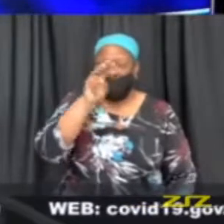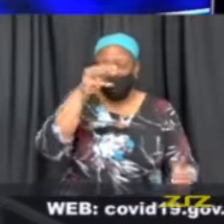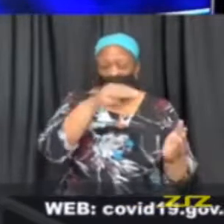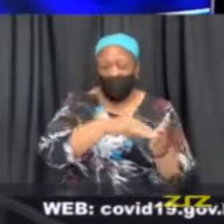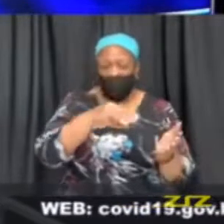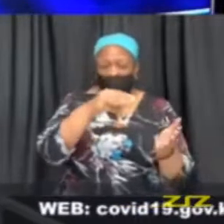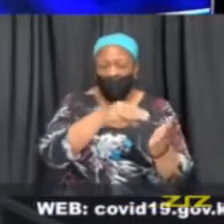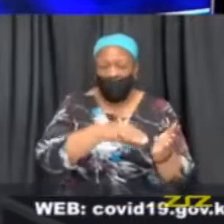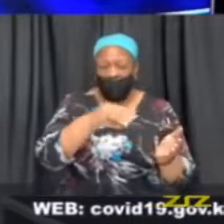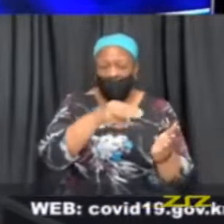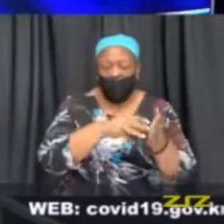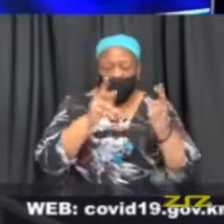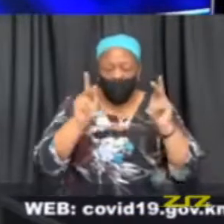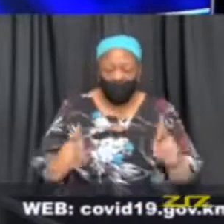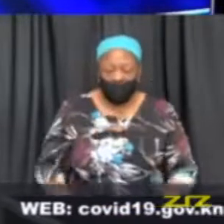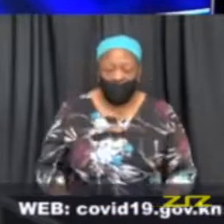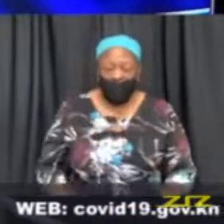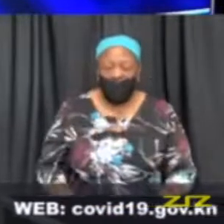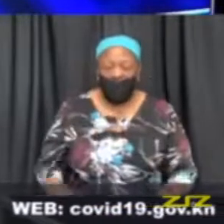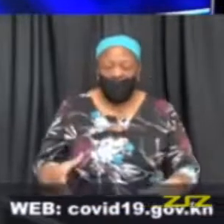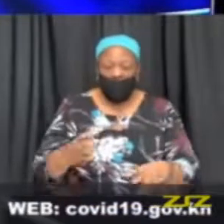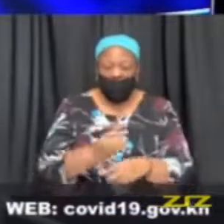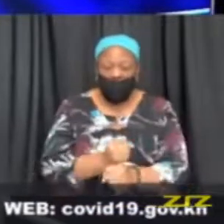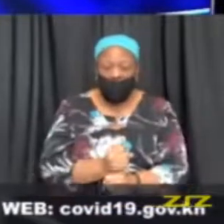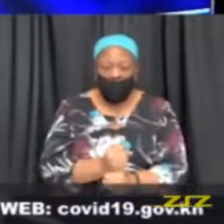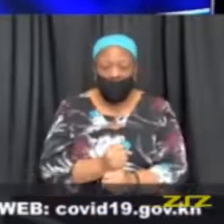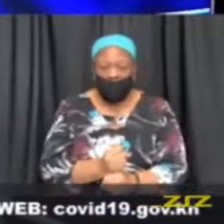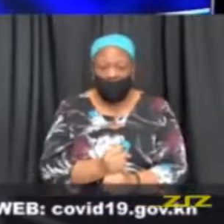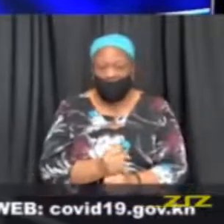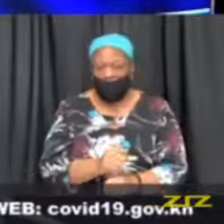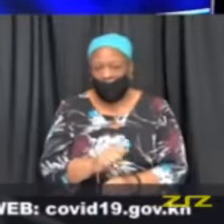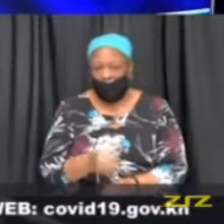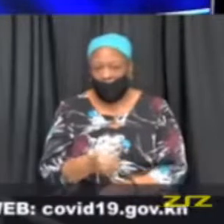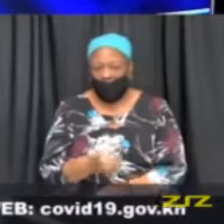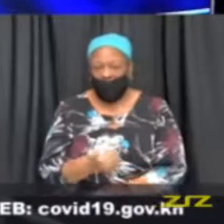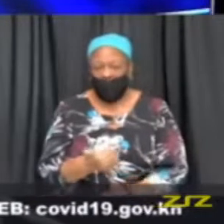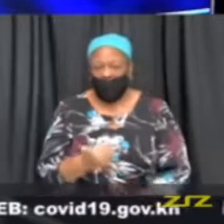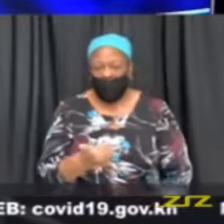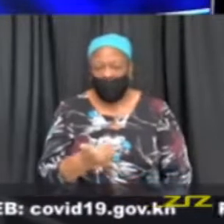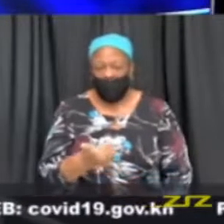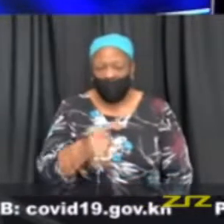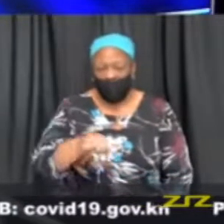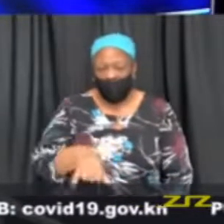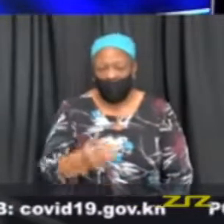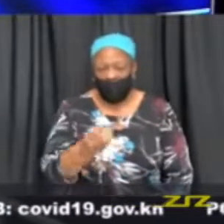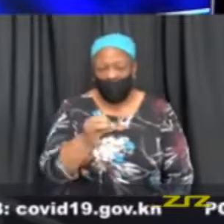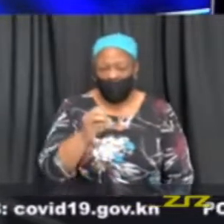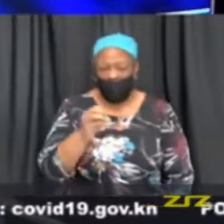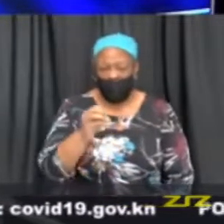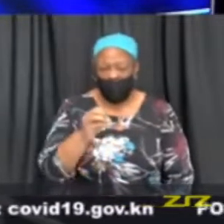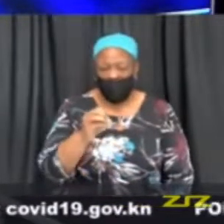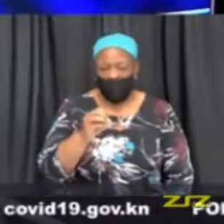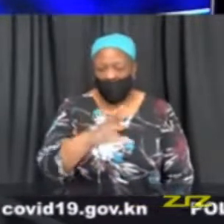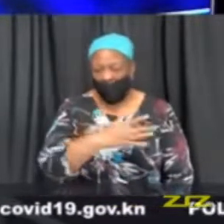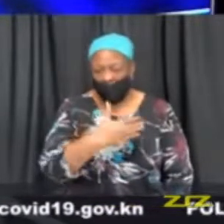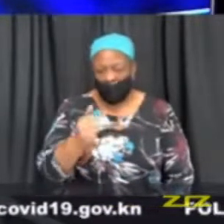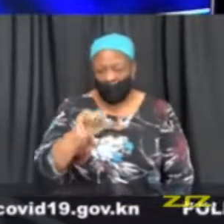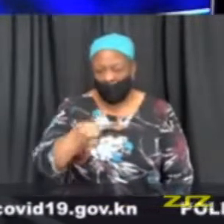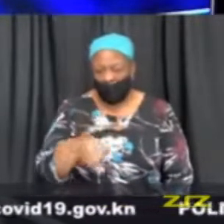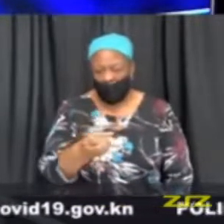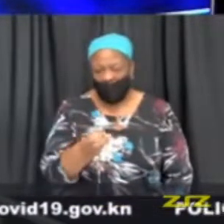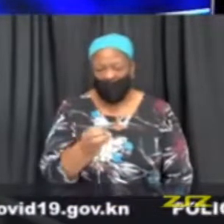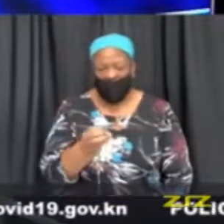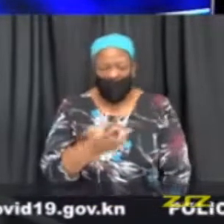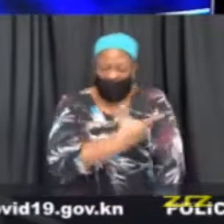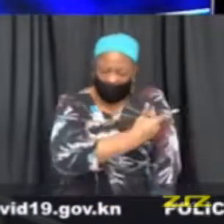the Johnson & Johnson vaccine, just 6 persons had shown